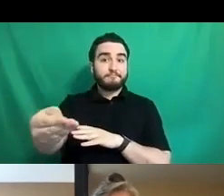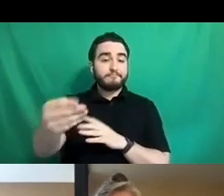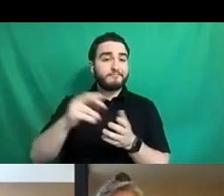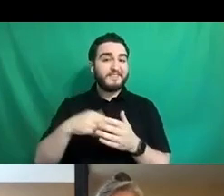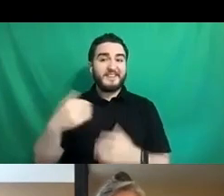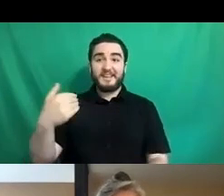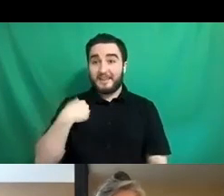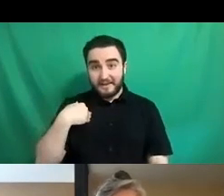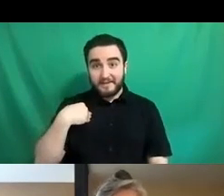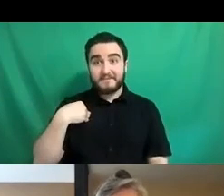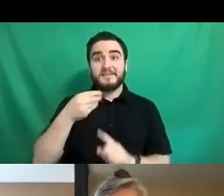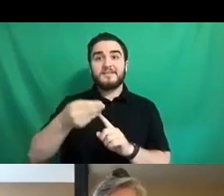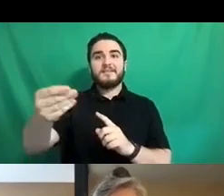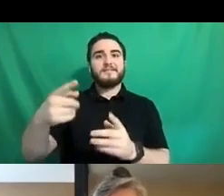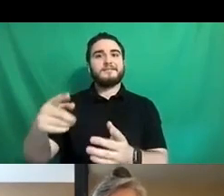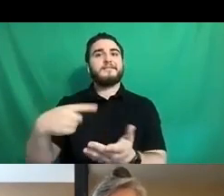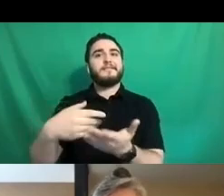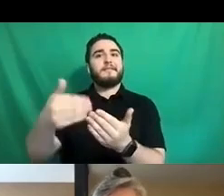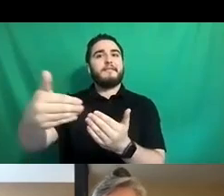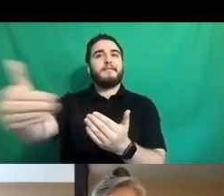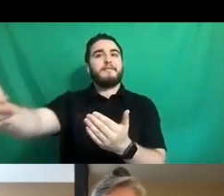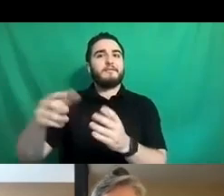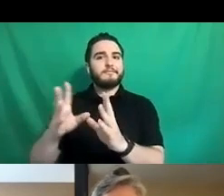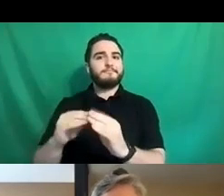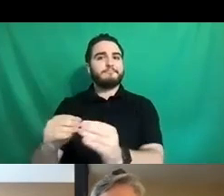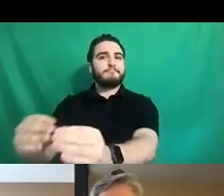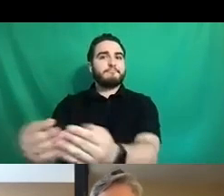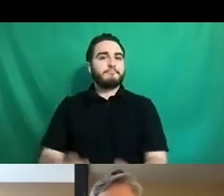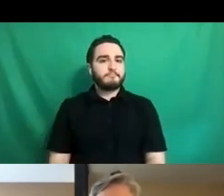it to have the next conversation. Donald, if you want to hit the slide.